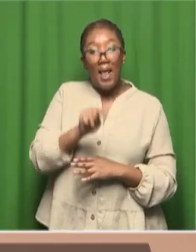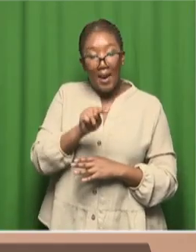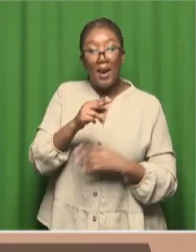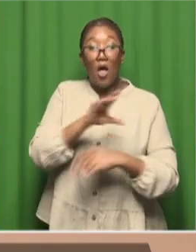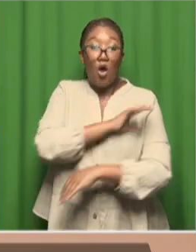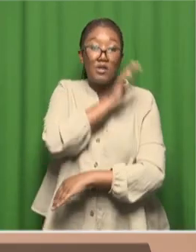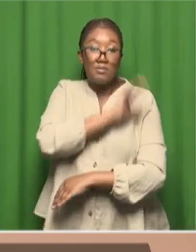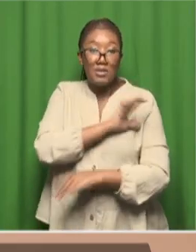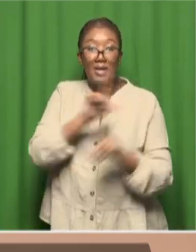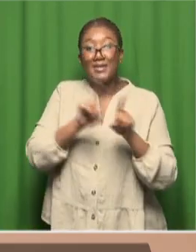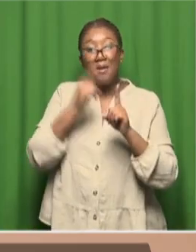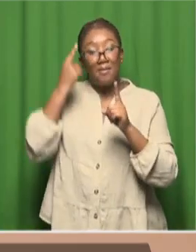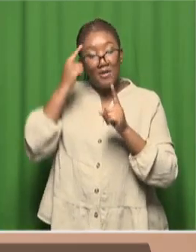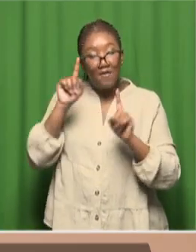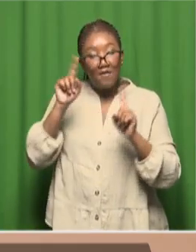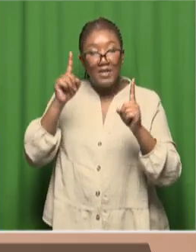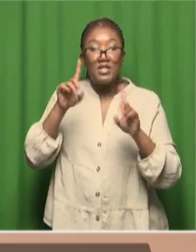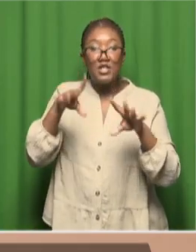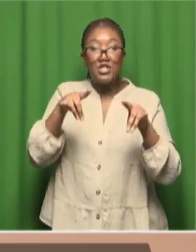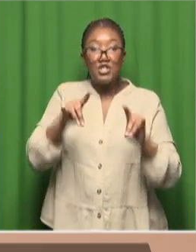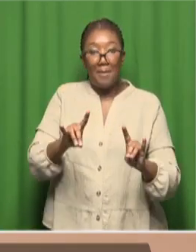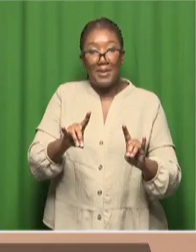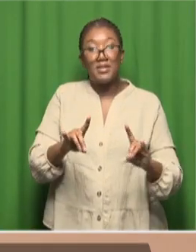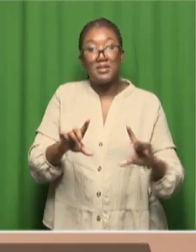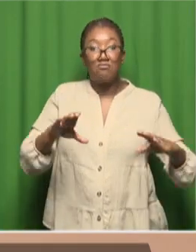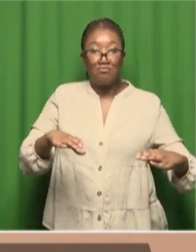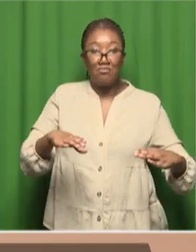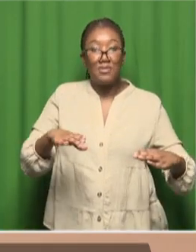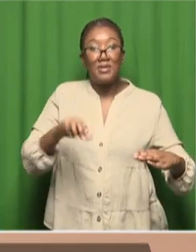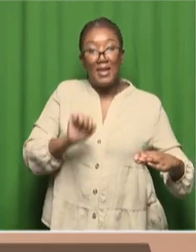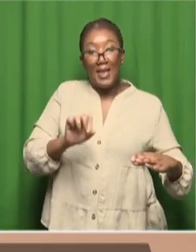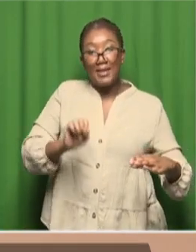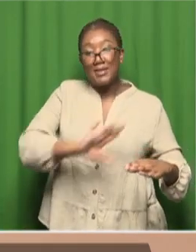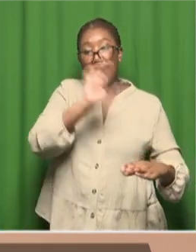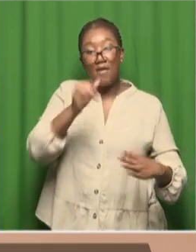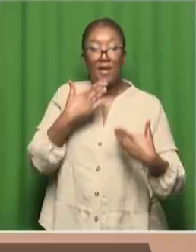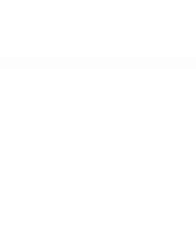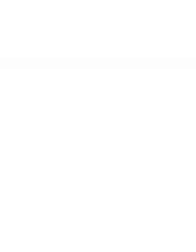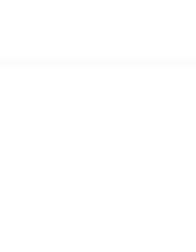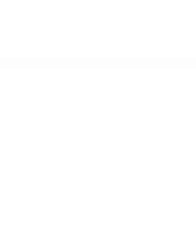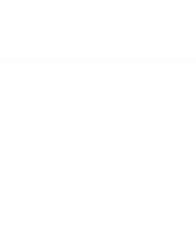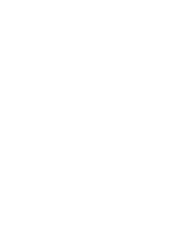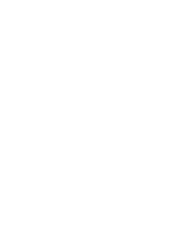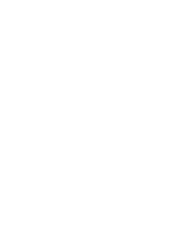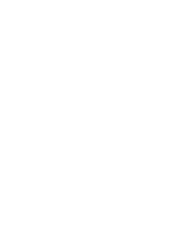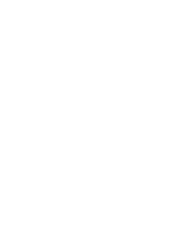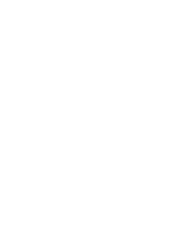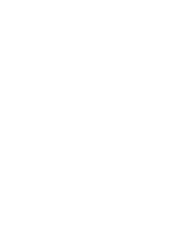Witwatersrand, and Chairperson of Society of Metabolism, Endocrinology, and Diabetes South Africa.